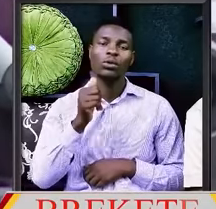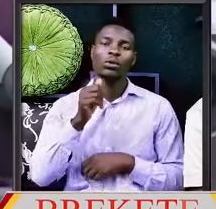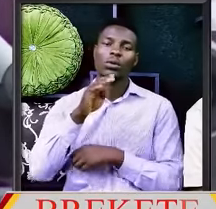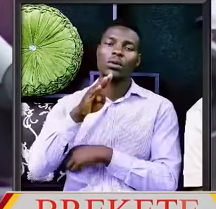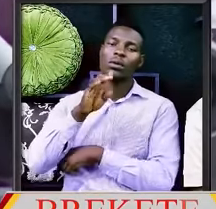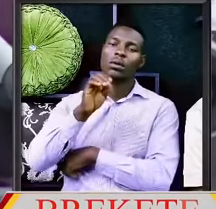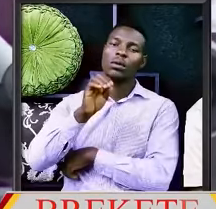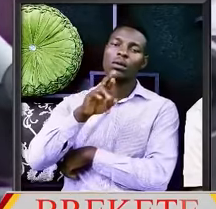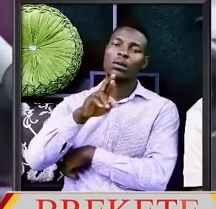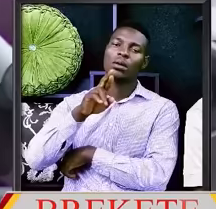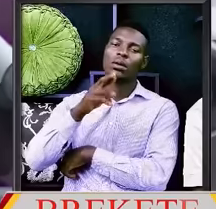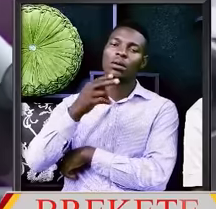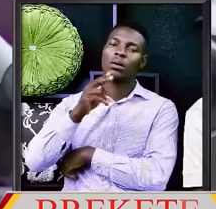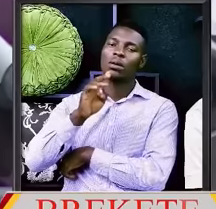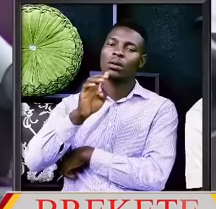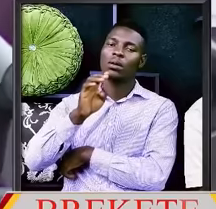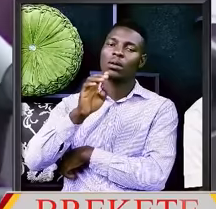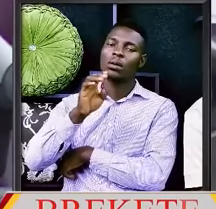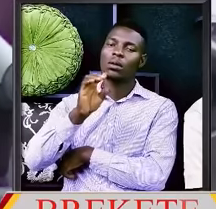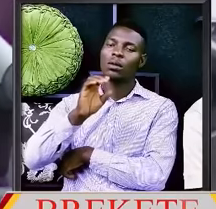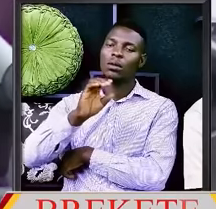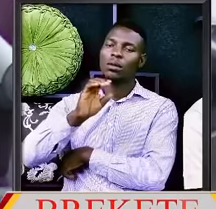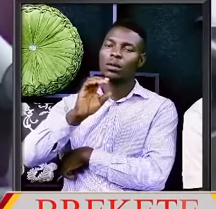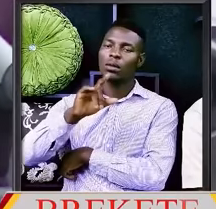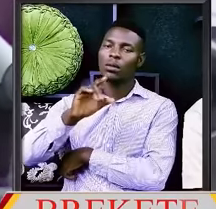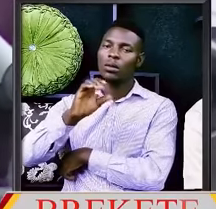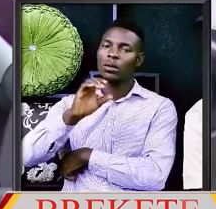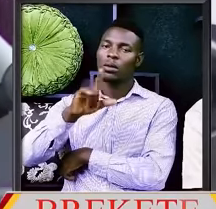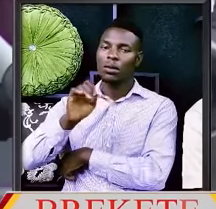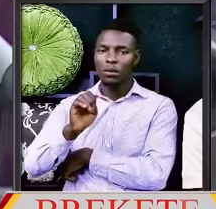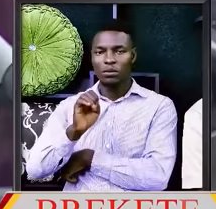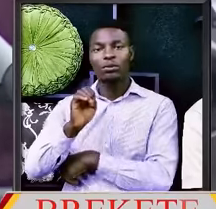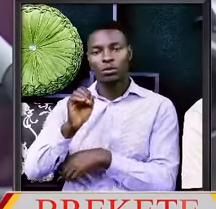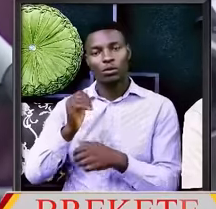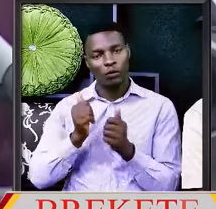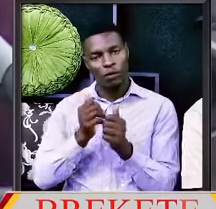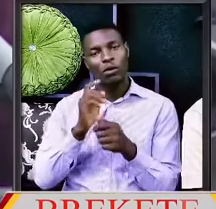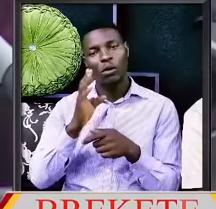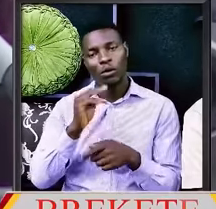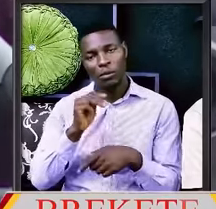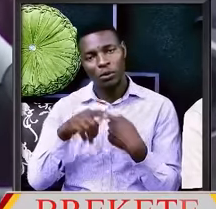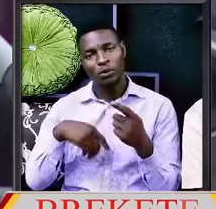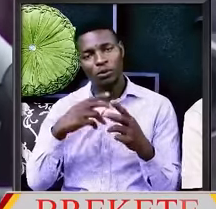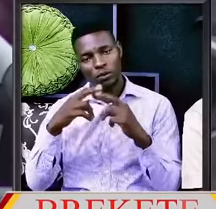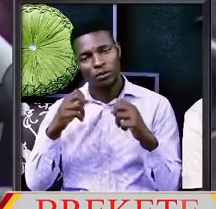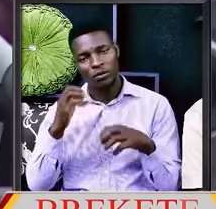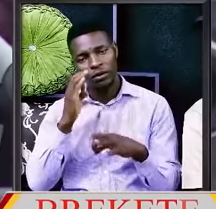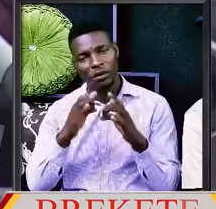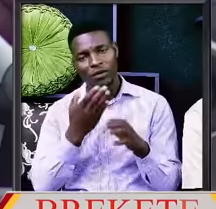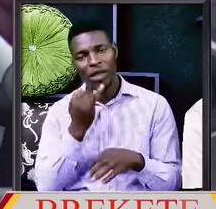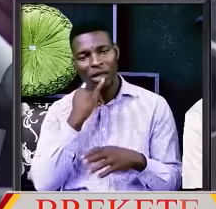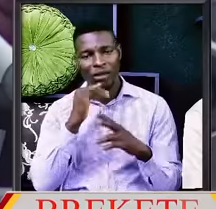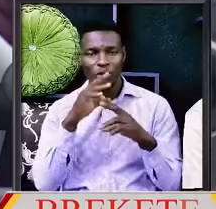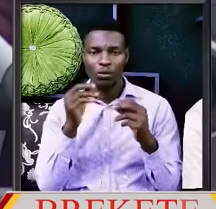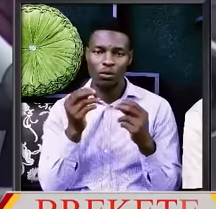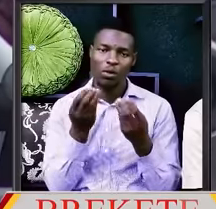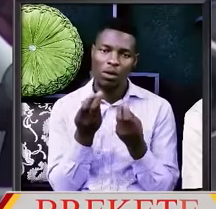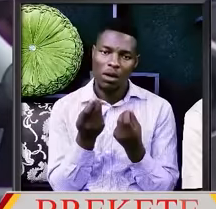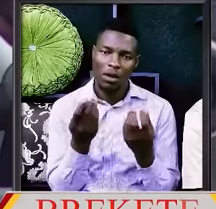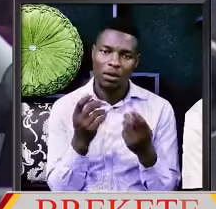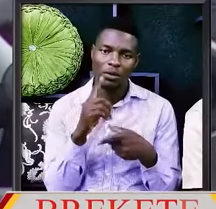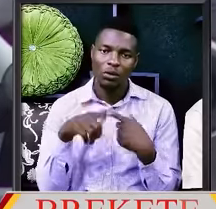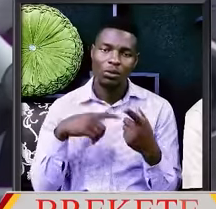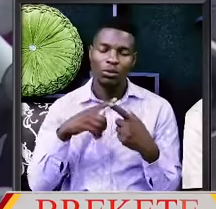go follow them, enter that village. If land no day, they go go